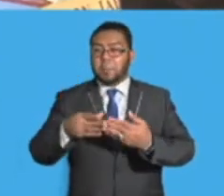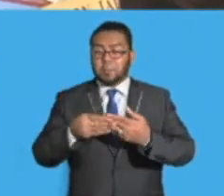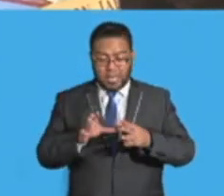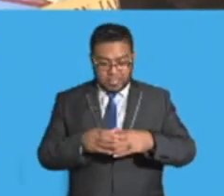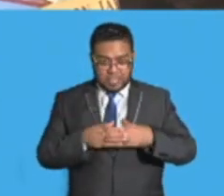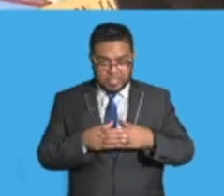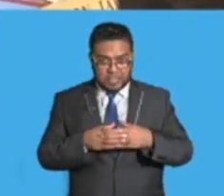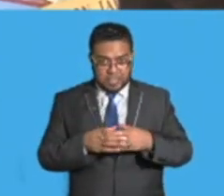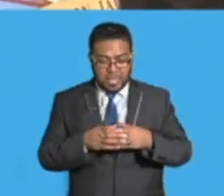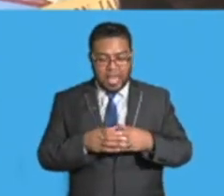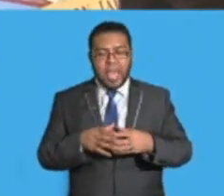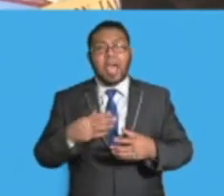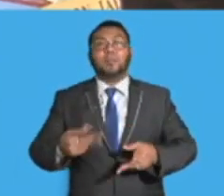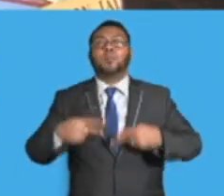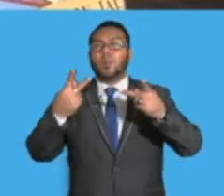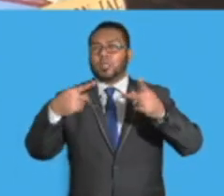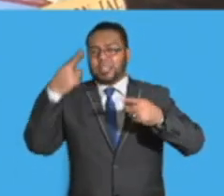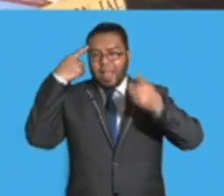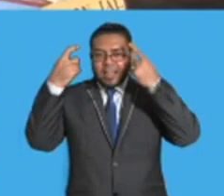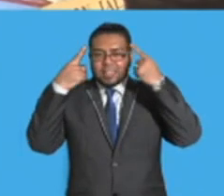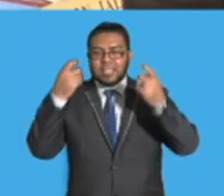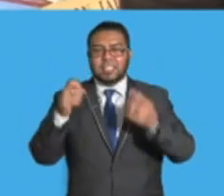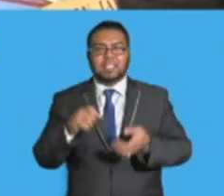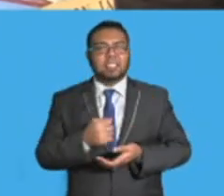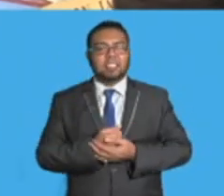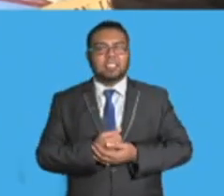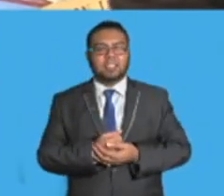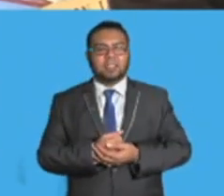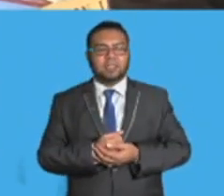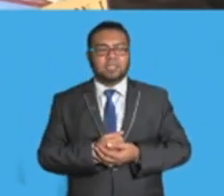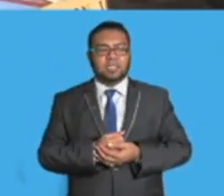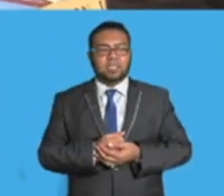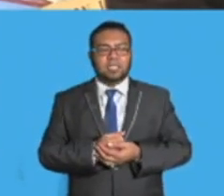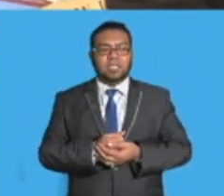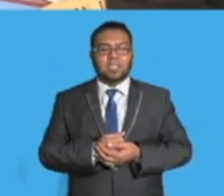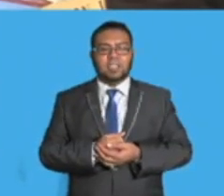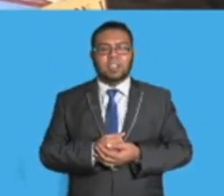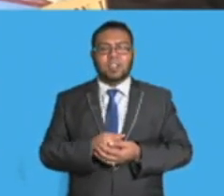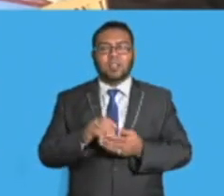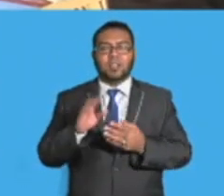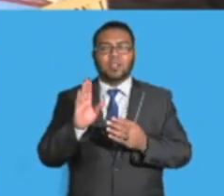promoted the ideology, and your communities deserve credit.